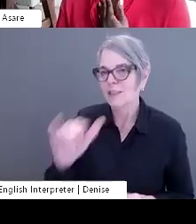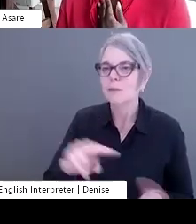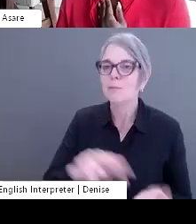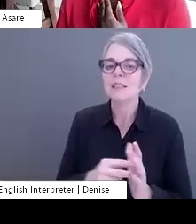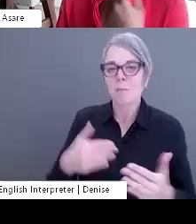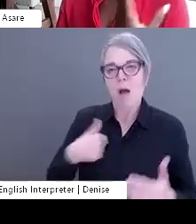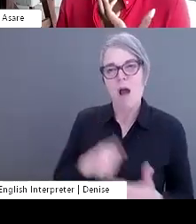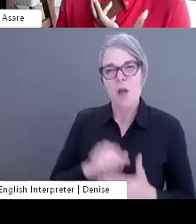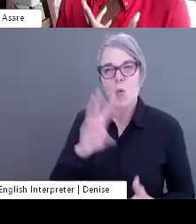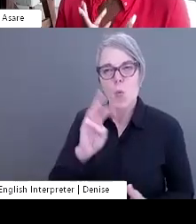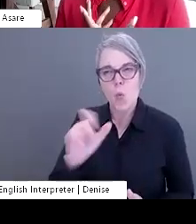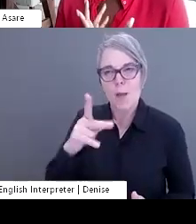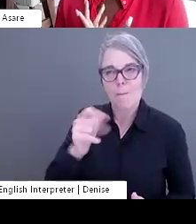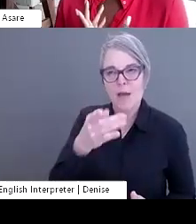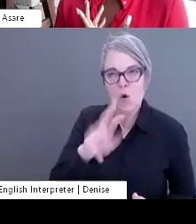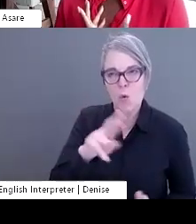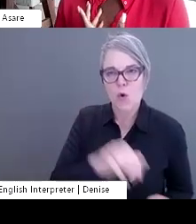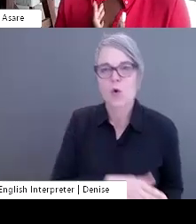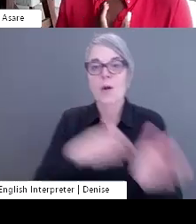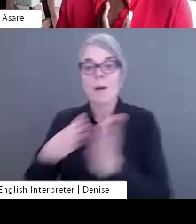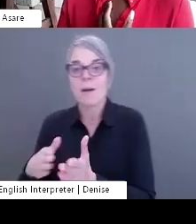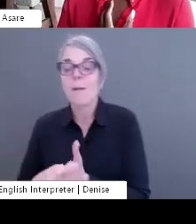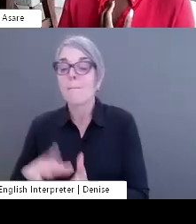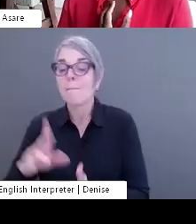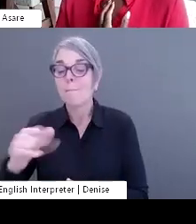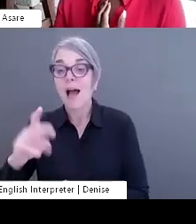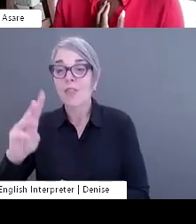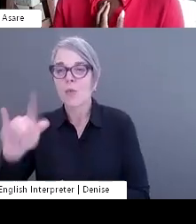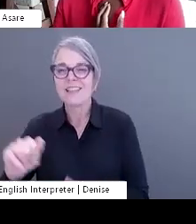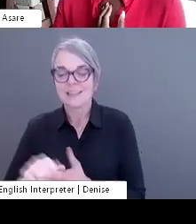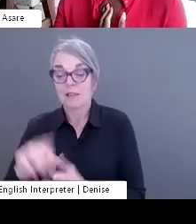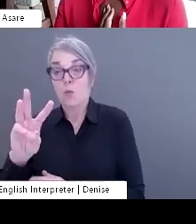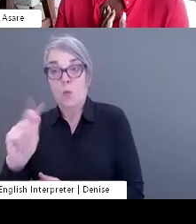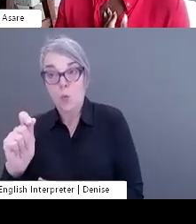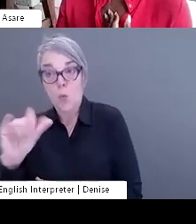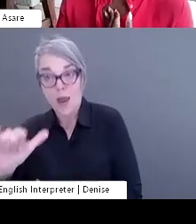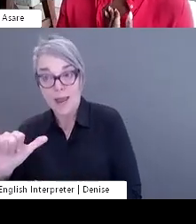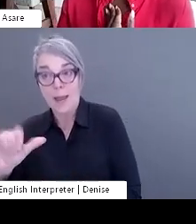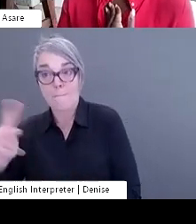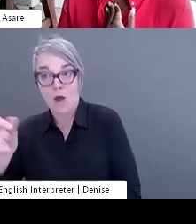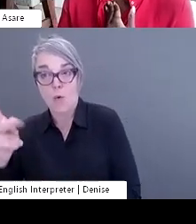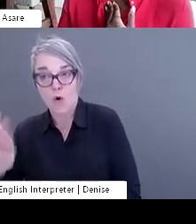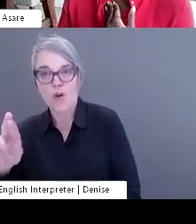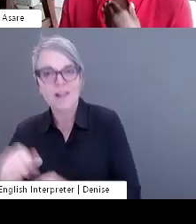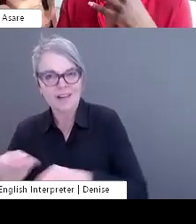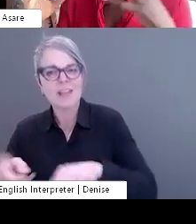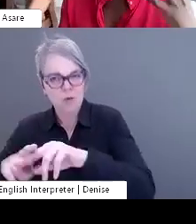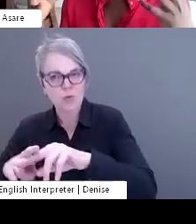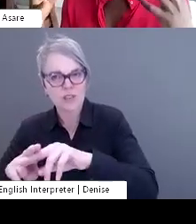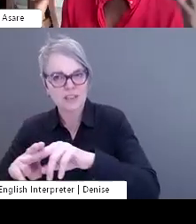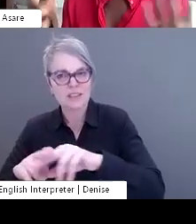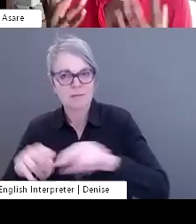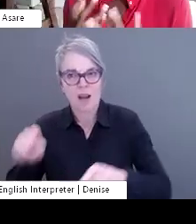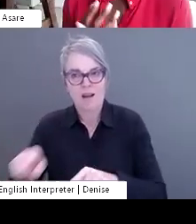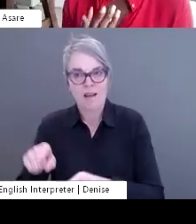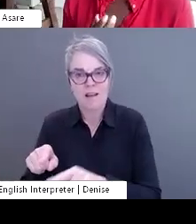pathways, which is way power, increased. And that was quite interesting for us to note, but it also really